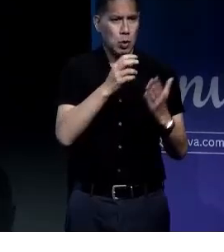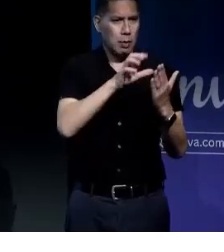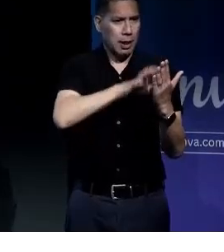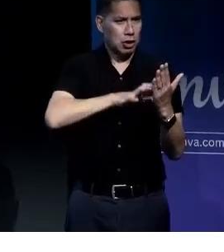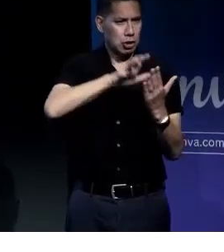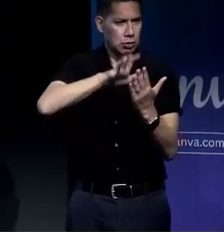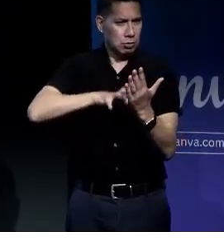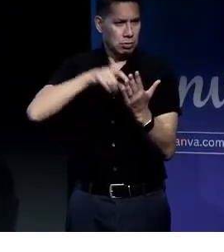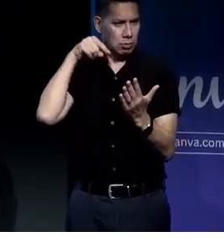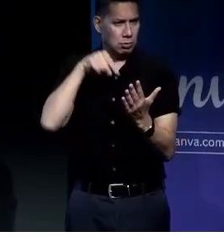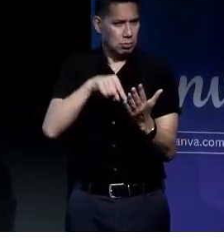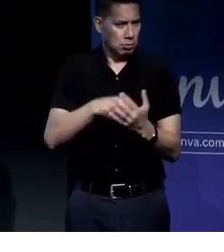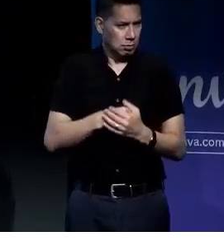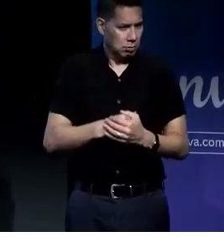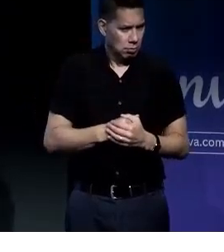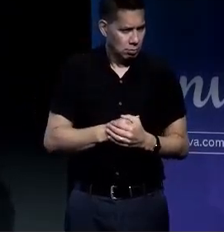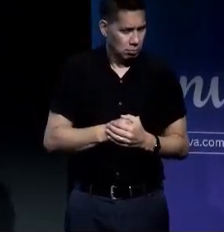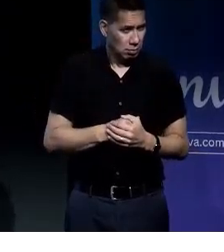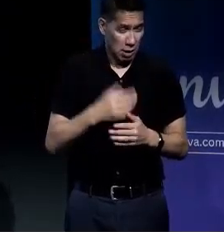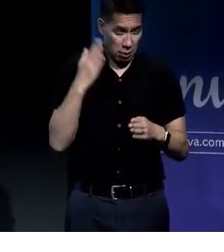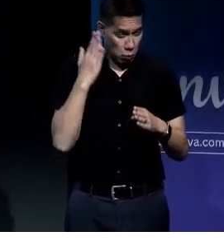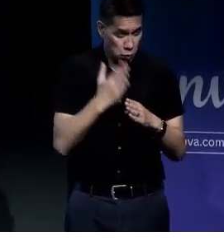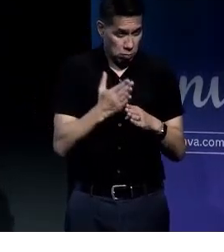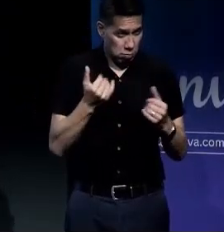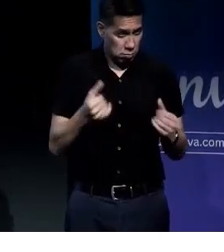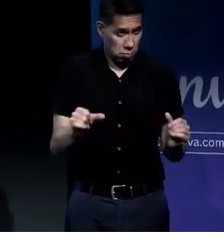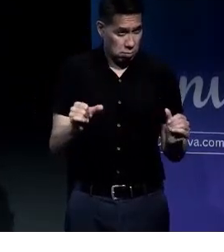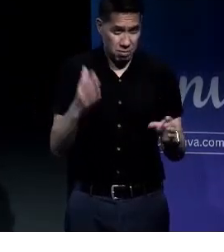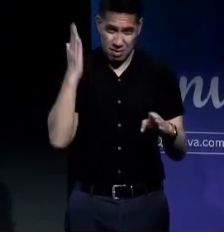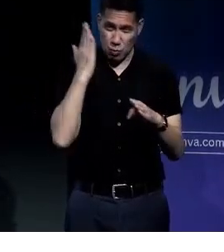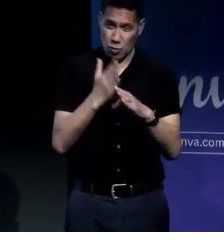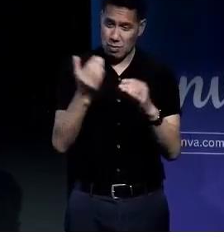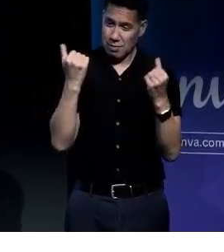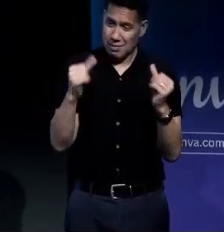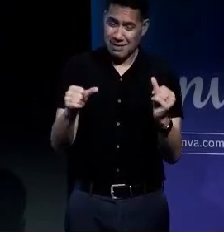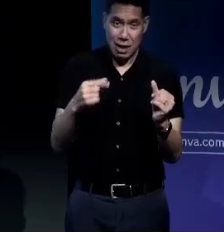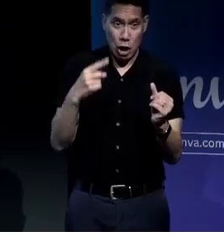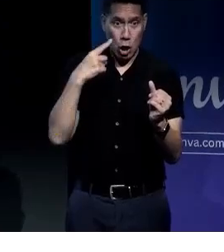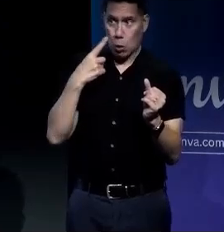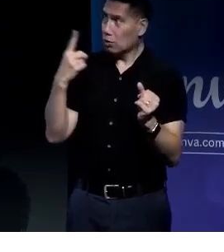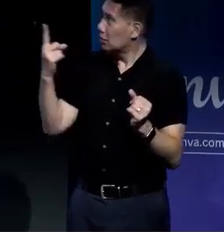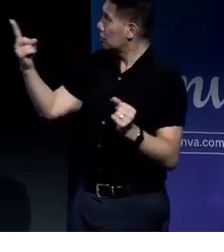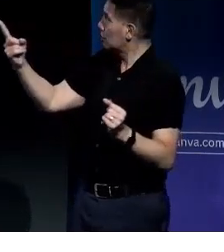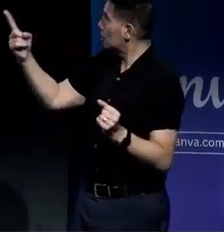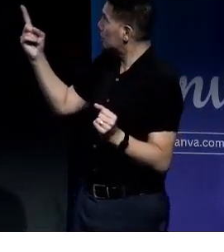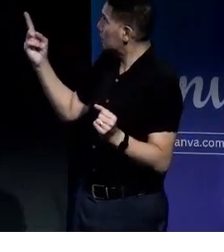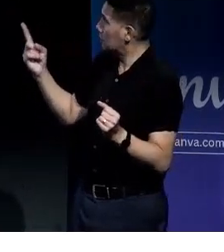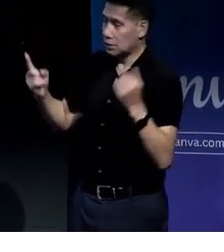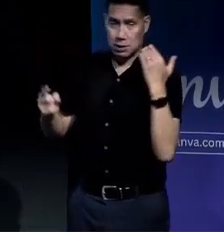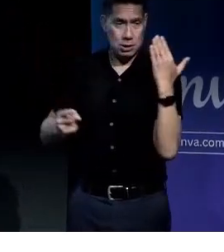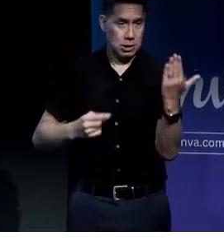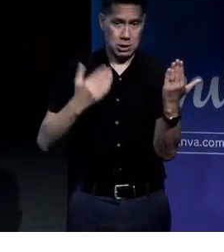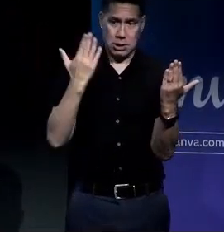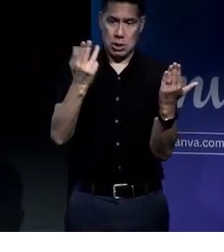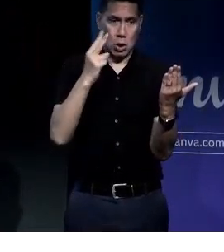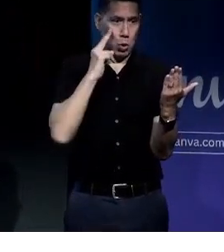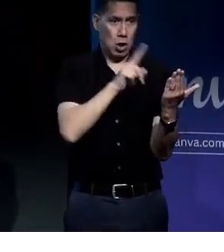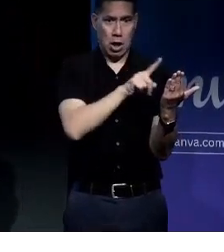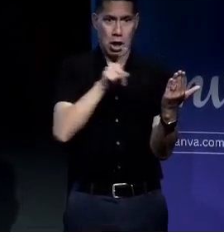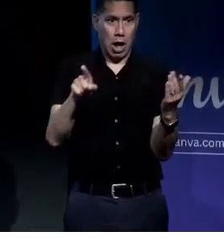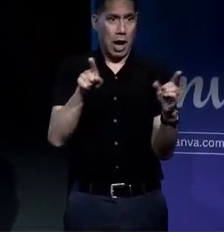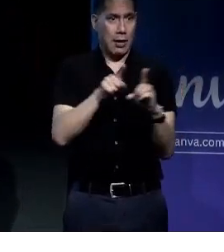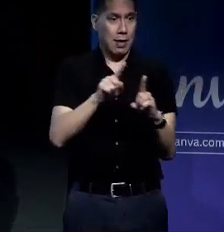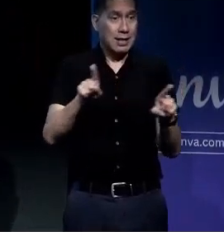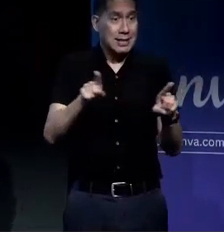and it just worked. Like, it just works. These two look like they belong to the same